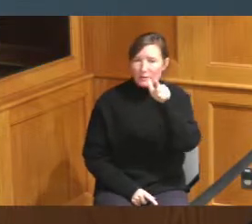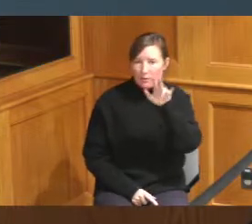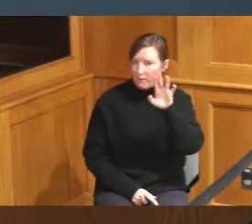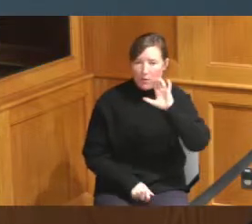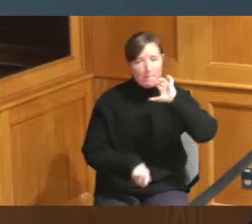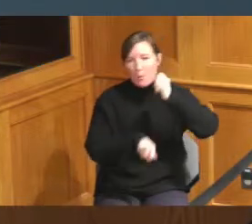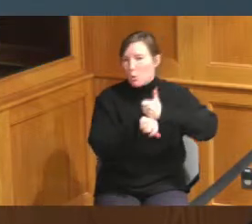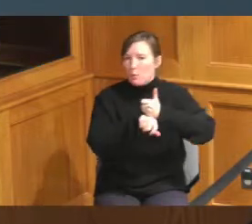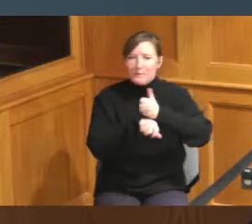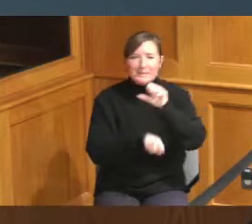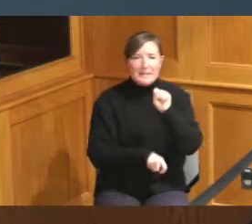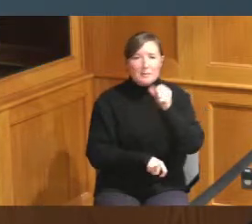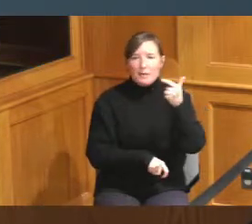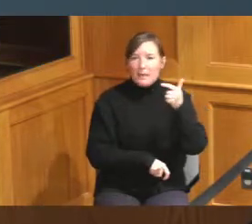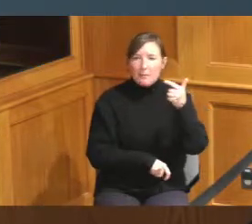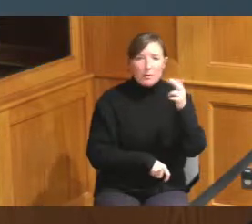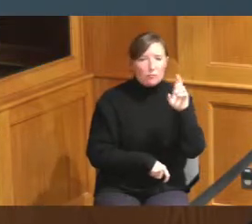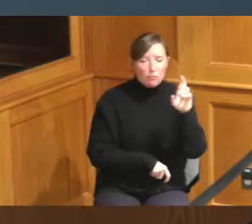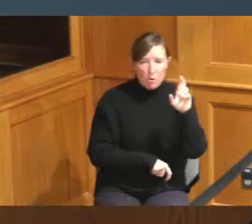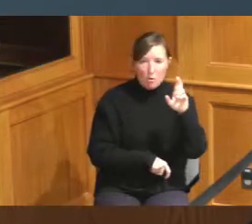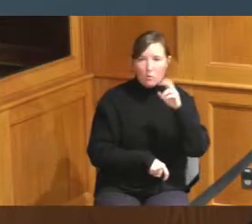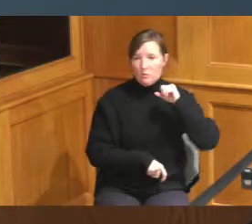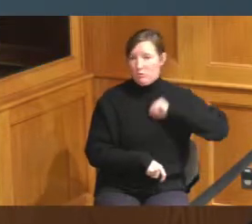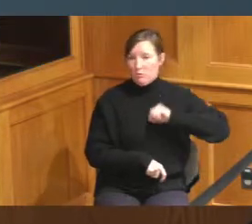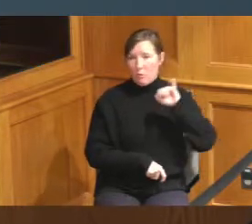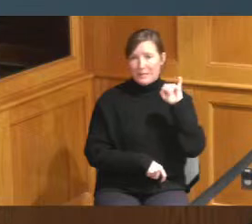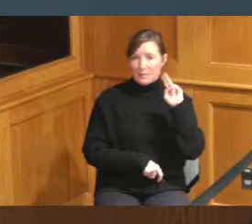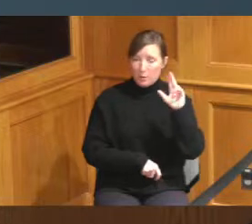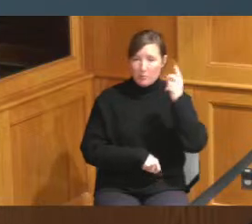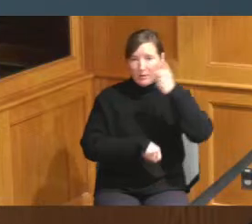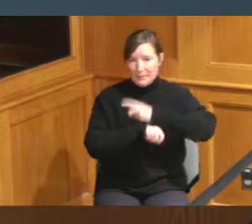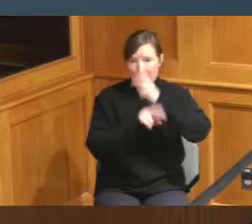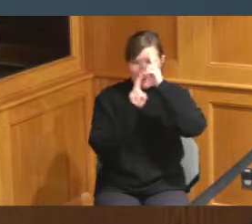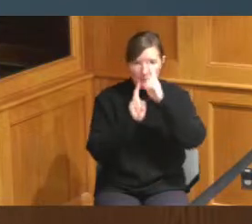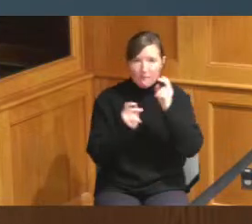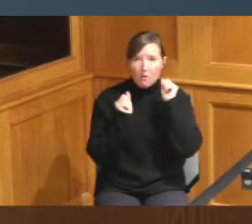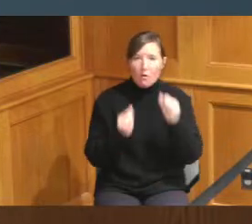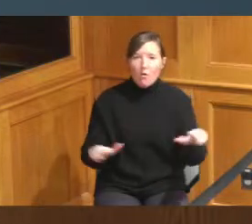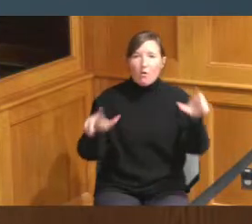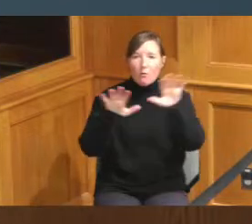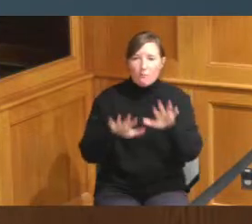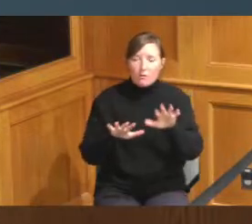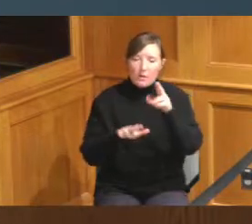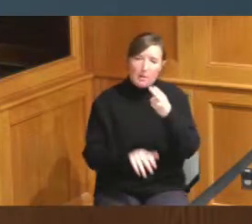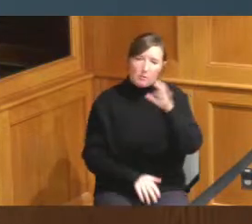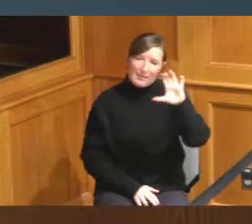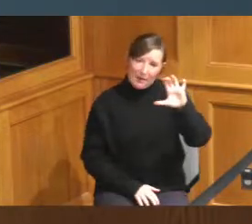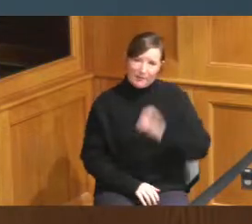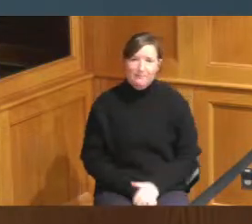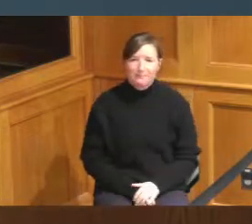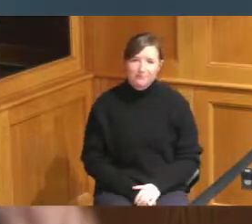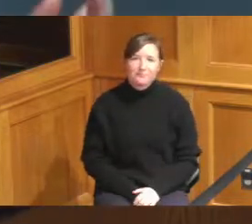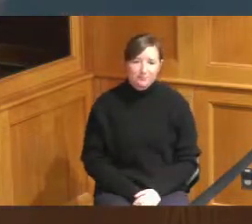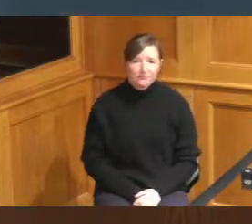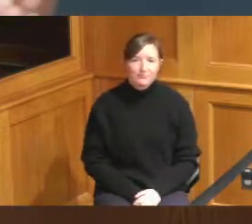as Sigma Gamma Rho Sorority Incorporated Day in all of Hamilton County.